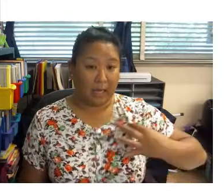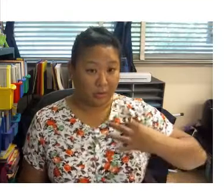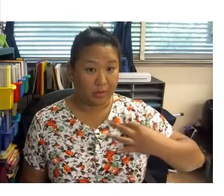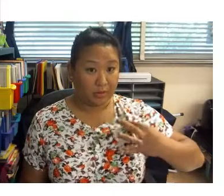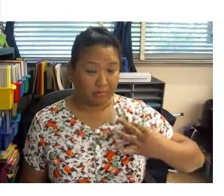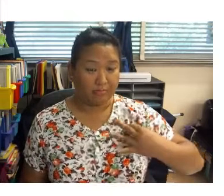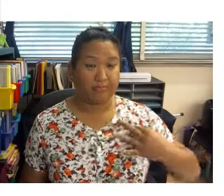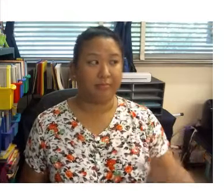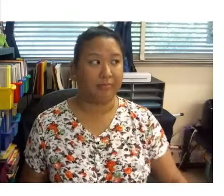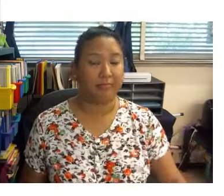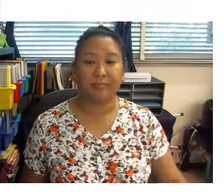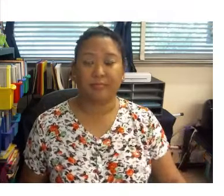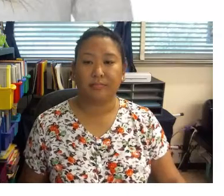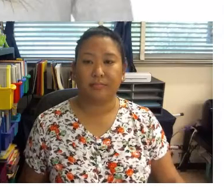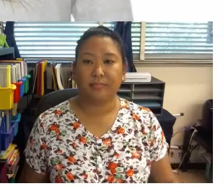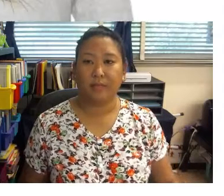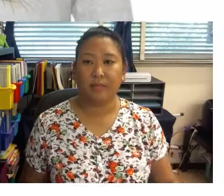a blouse,